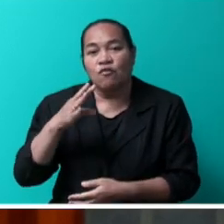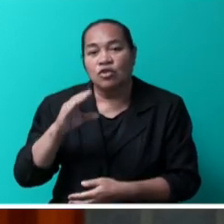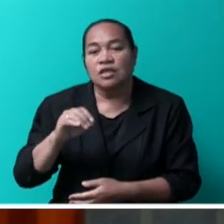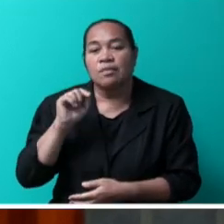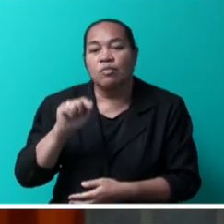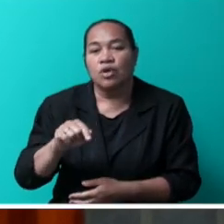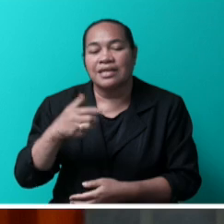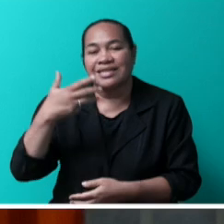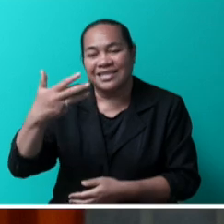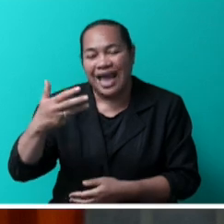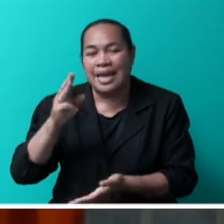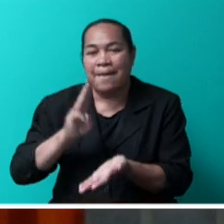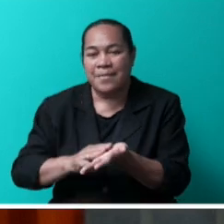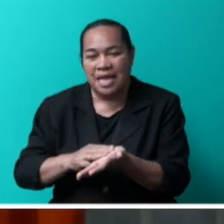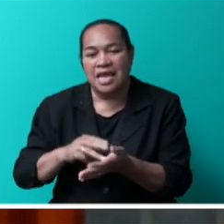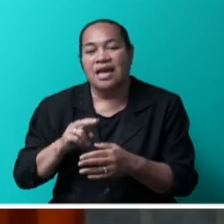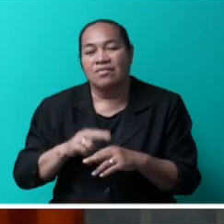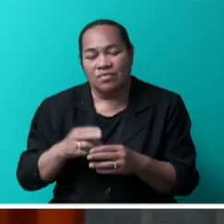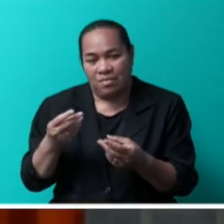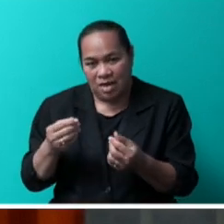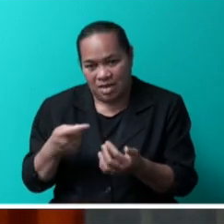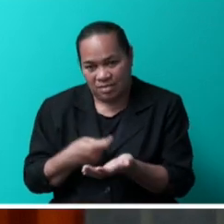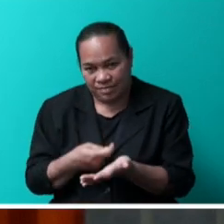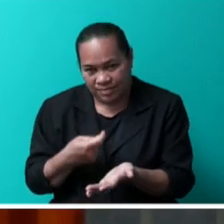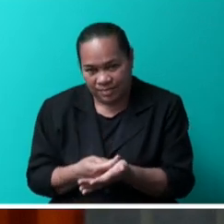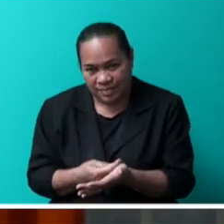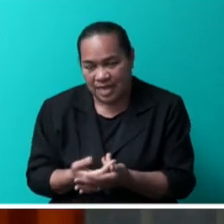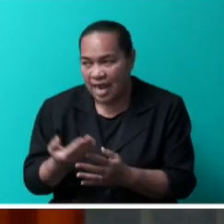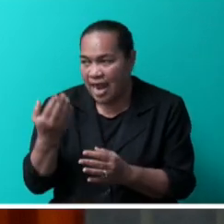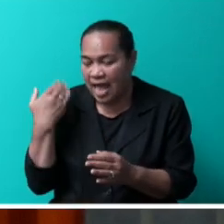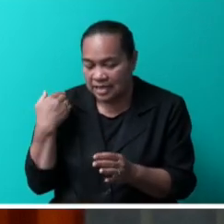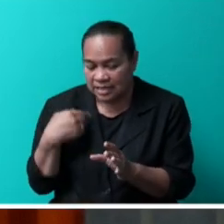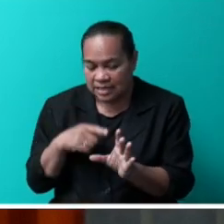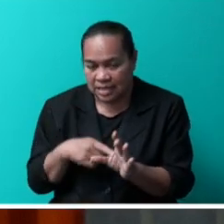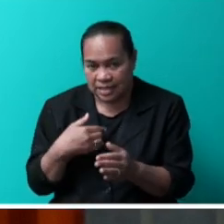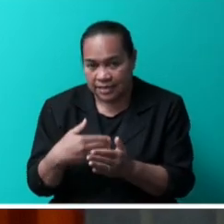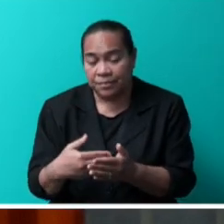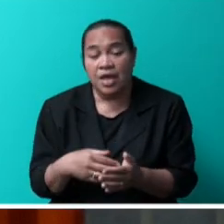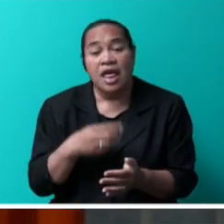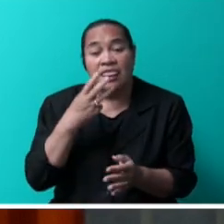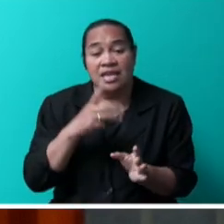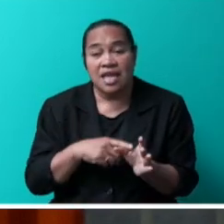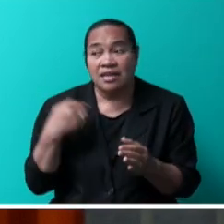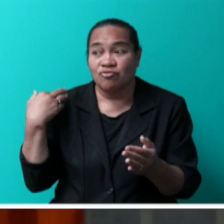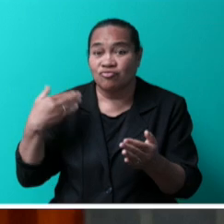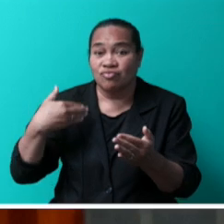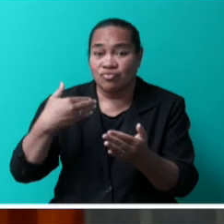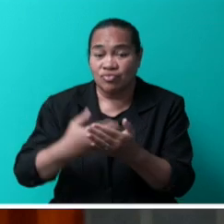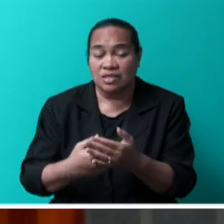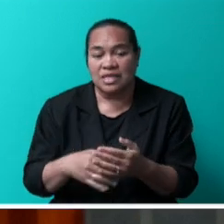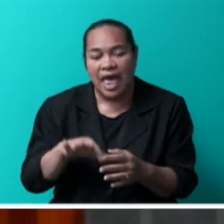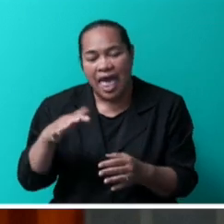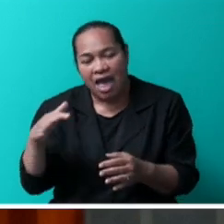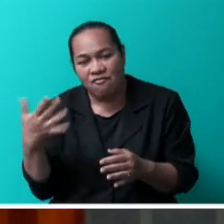140.9 million Fiji dollars in the last financial year. Over the past 3 years, average net foreign